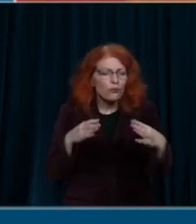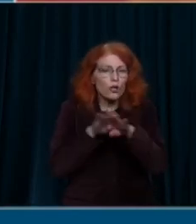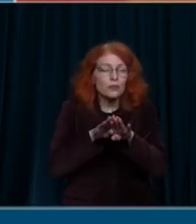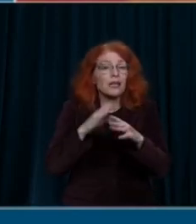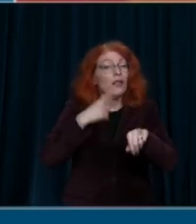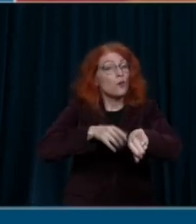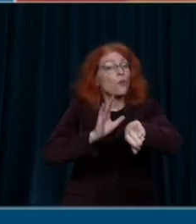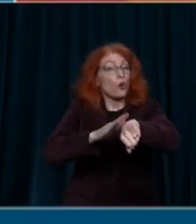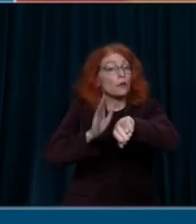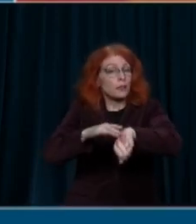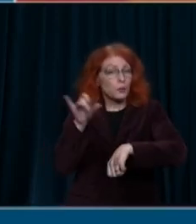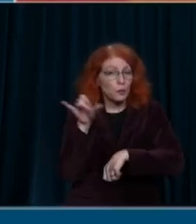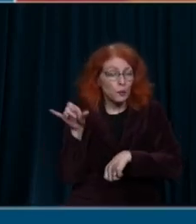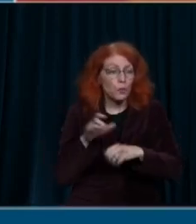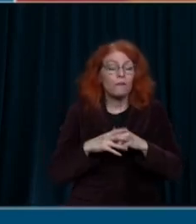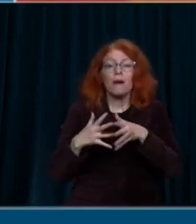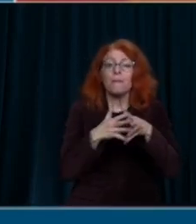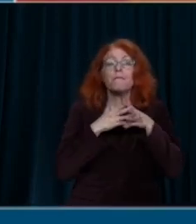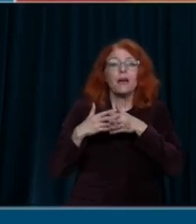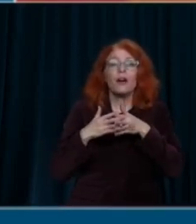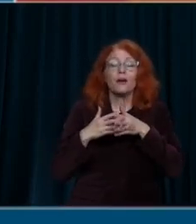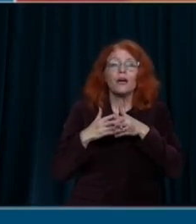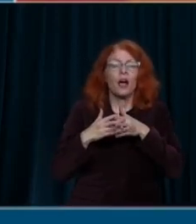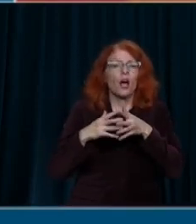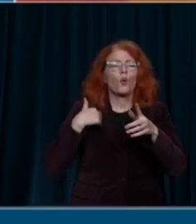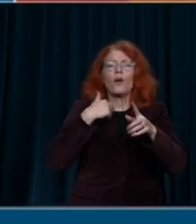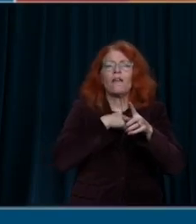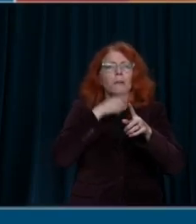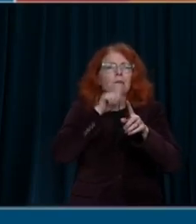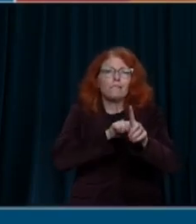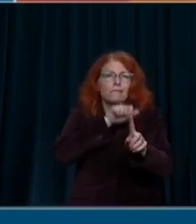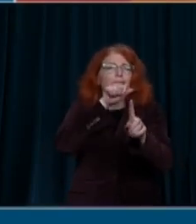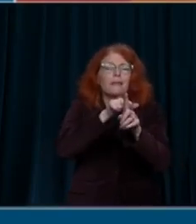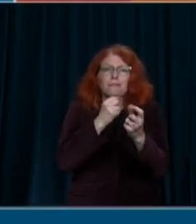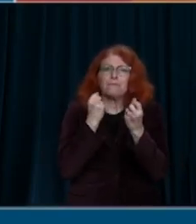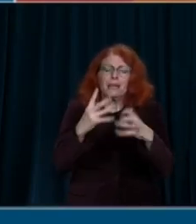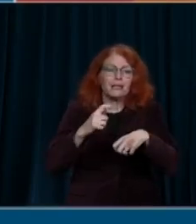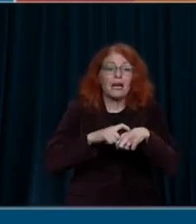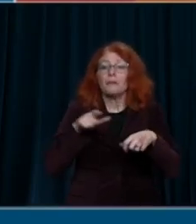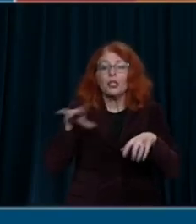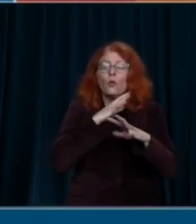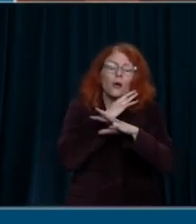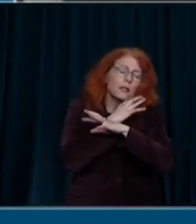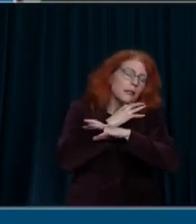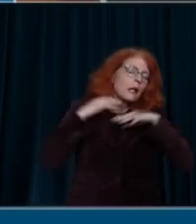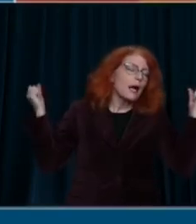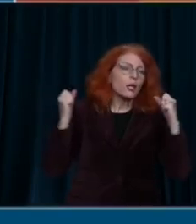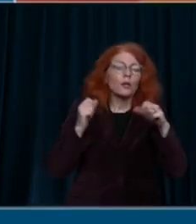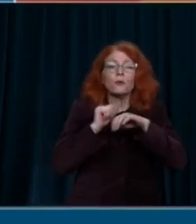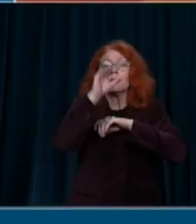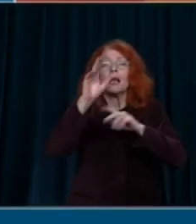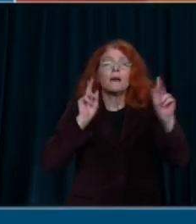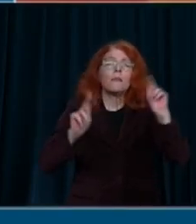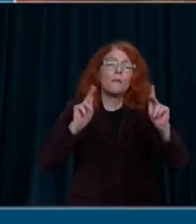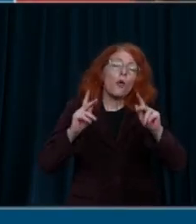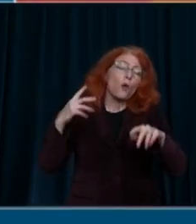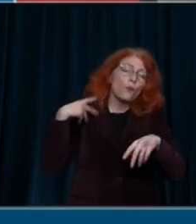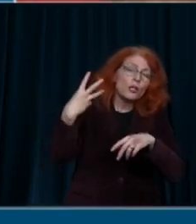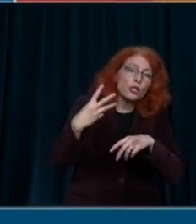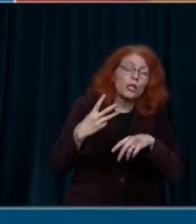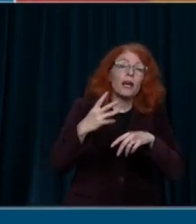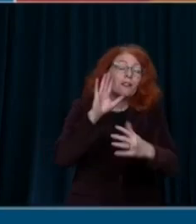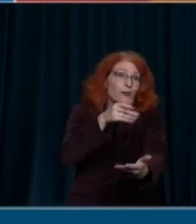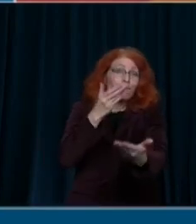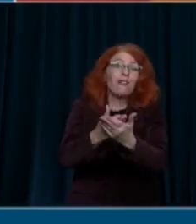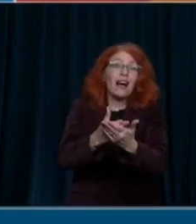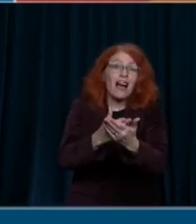warning. America, we have been had so many times, and I know you're tired of it. We send people to Washington, and they get there and